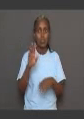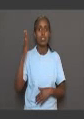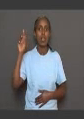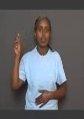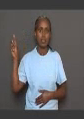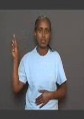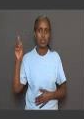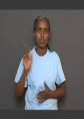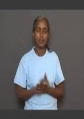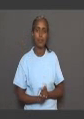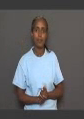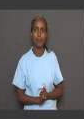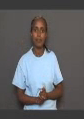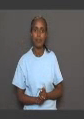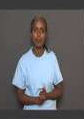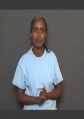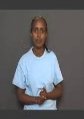this.